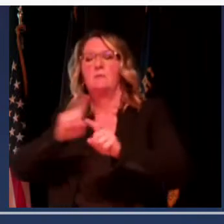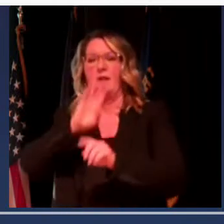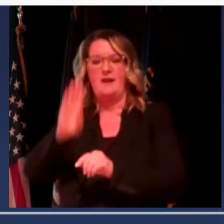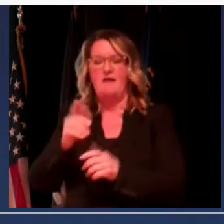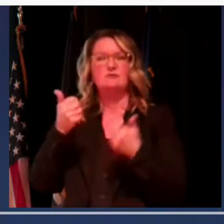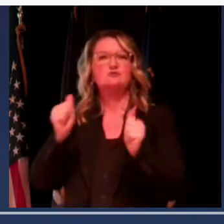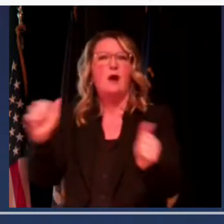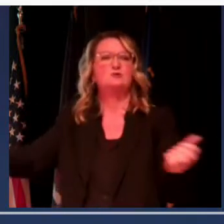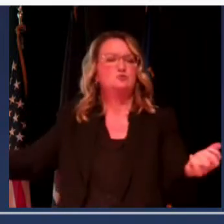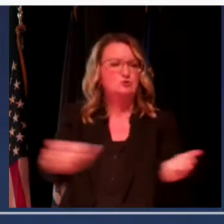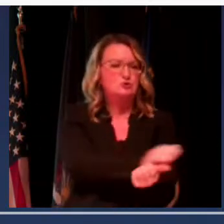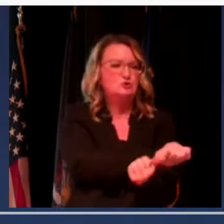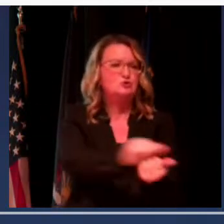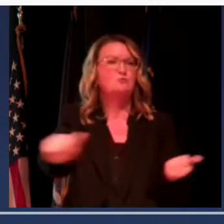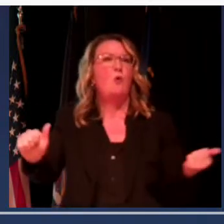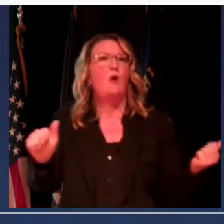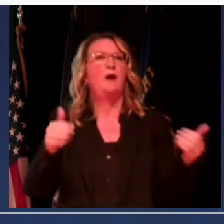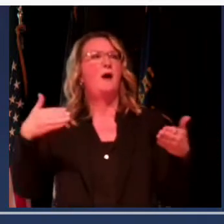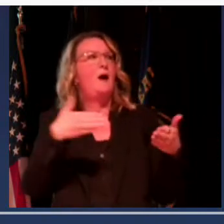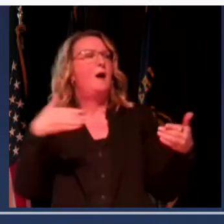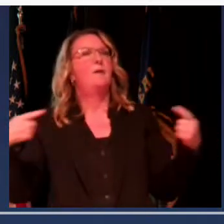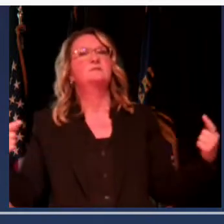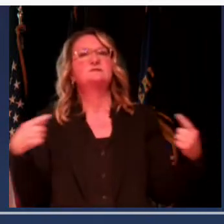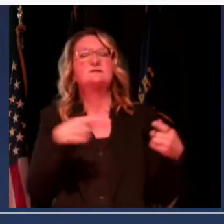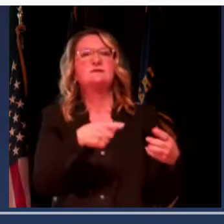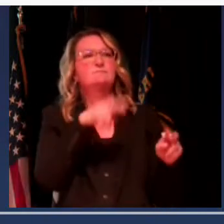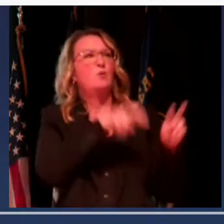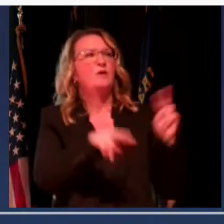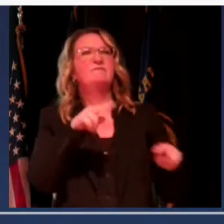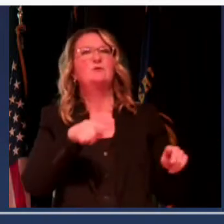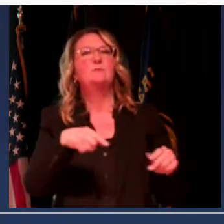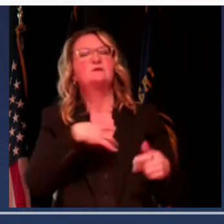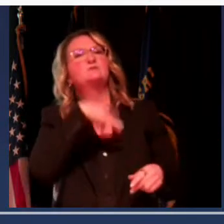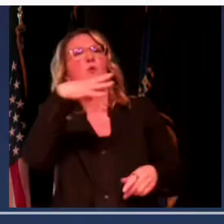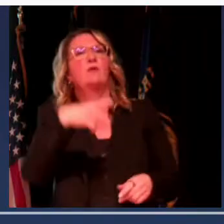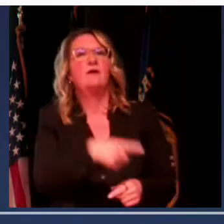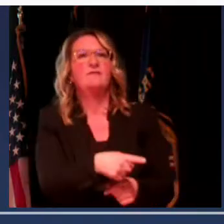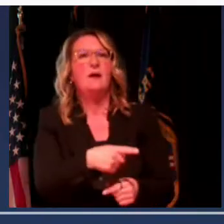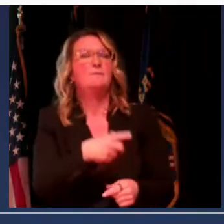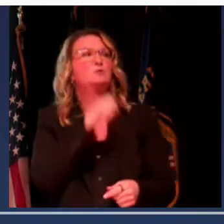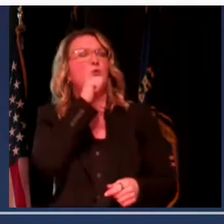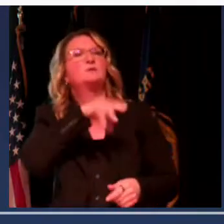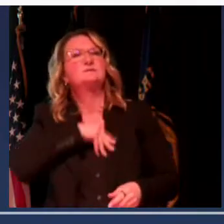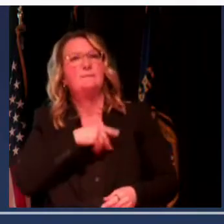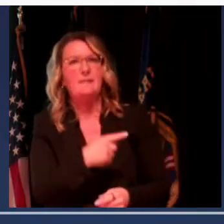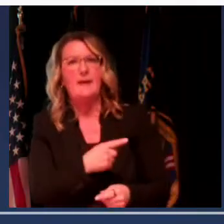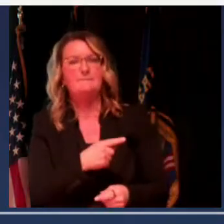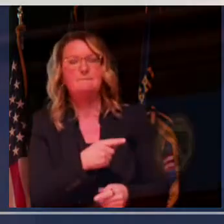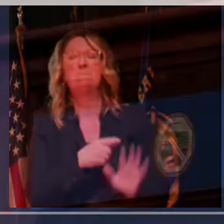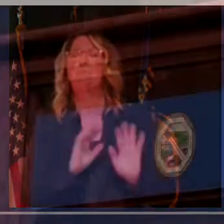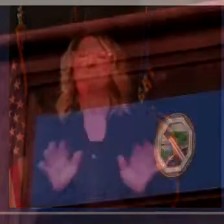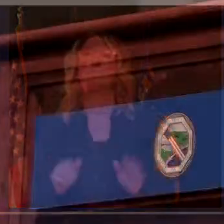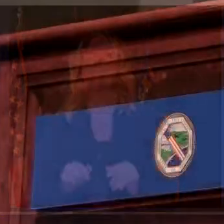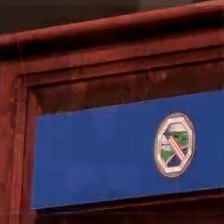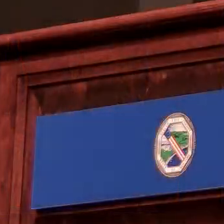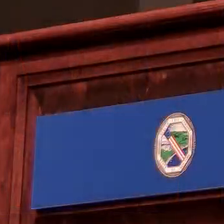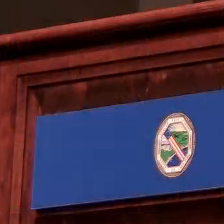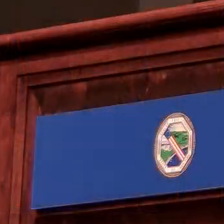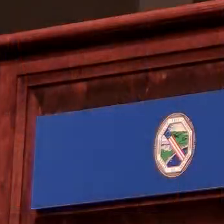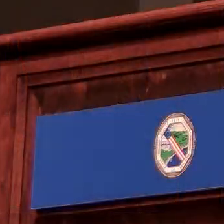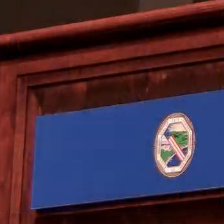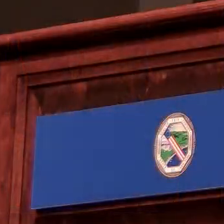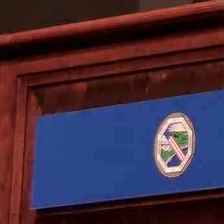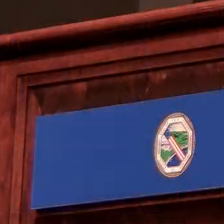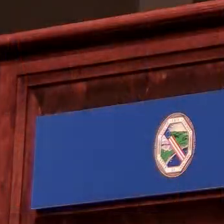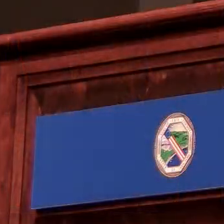to destroy competing viewpoints just because we don't like them or accept them. As our late, great U.S. Senator